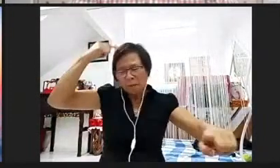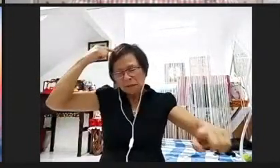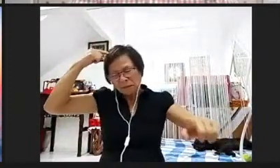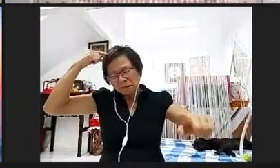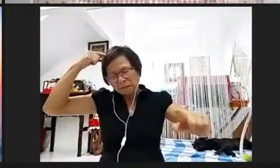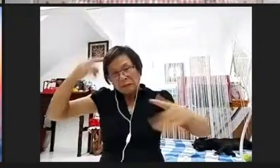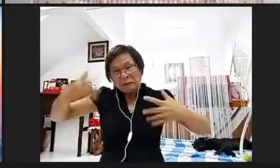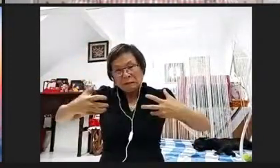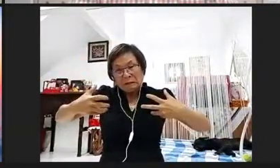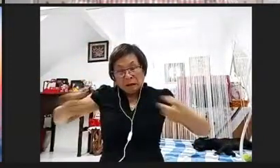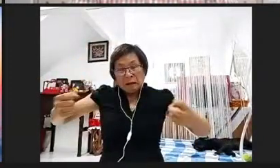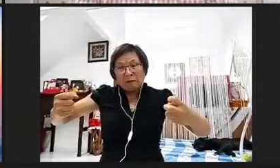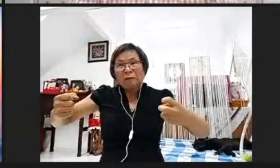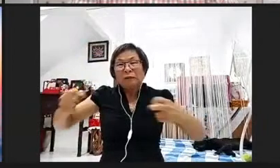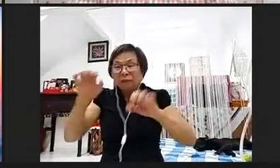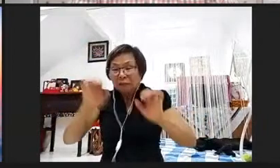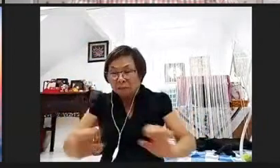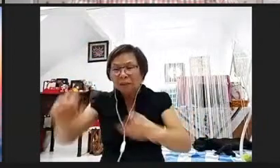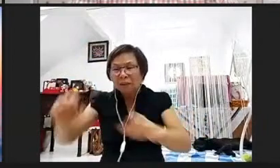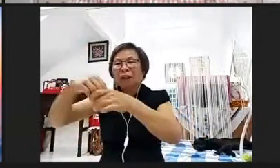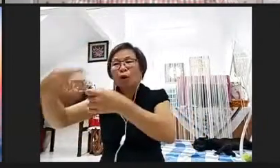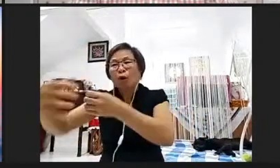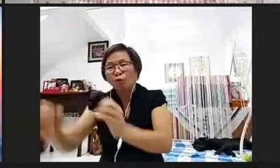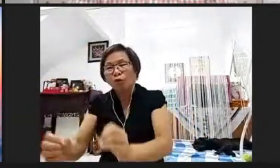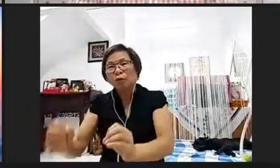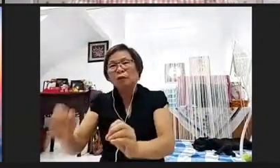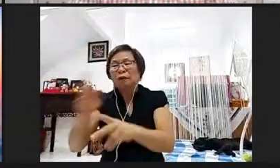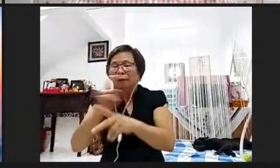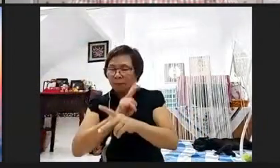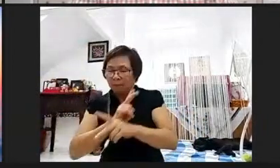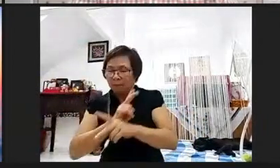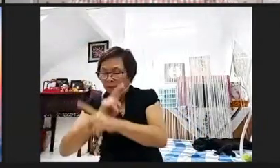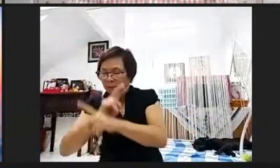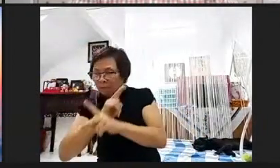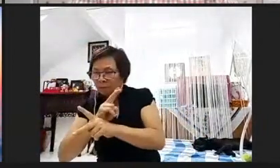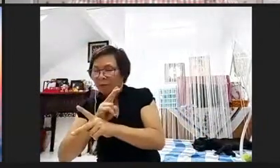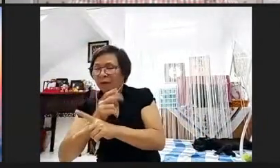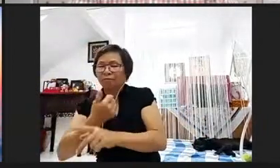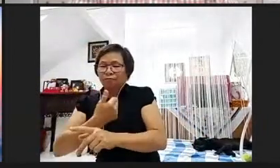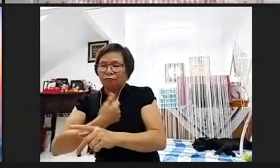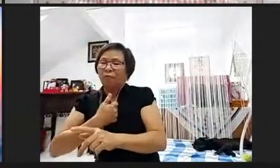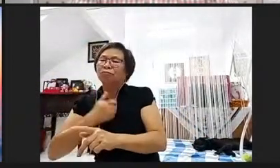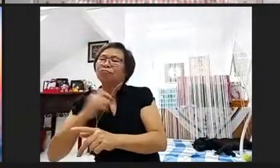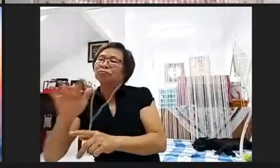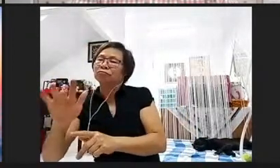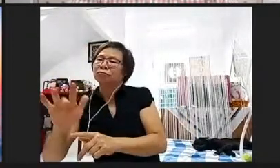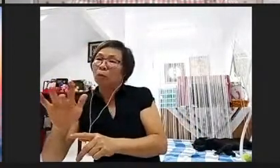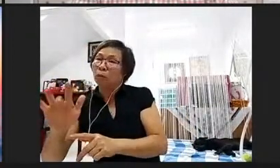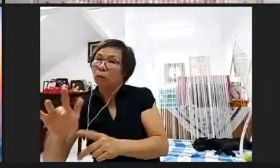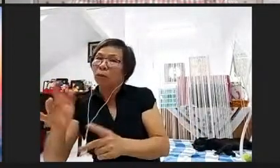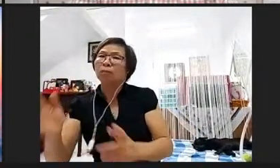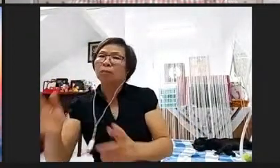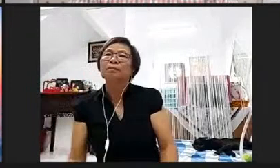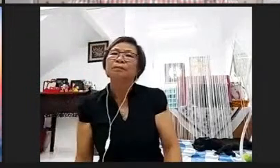emergencies at workplace, and mindful and self-compassion.